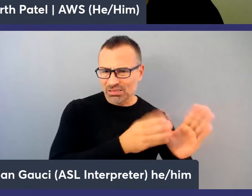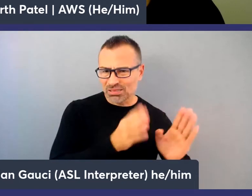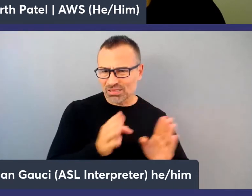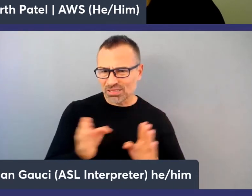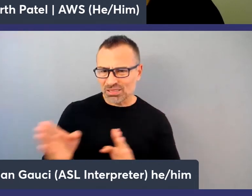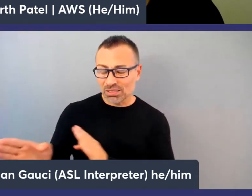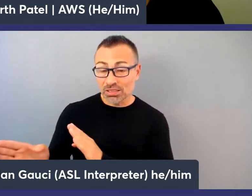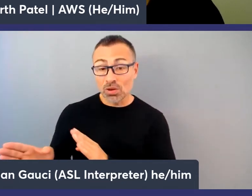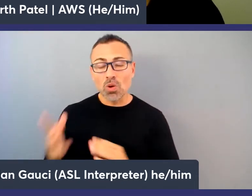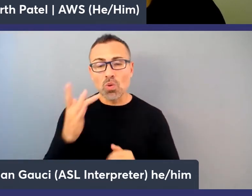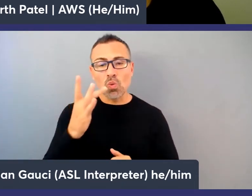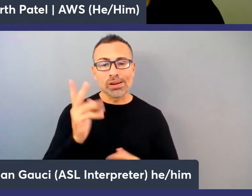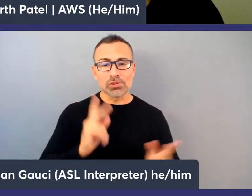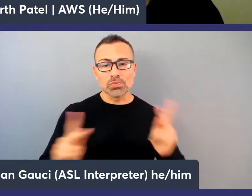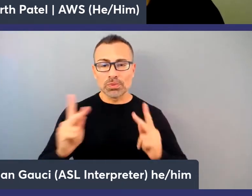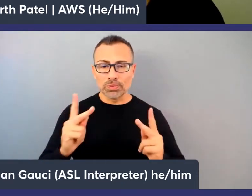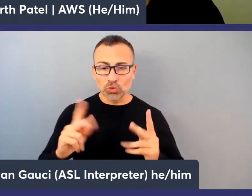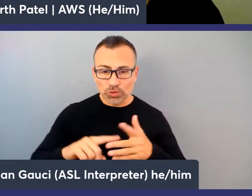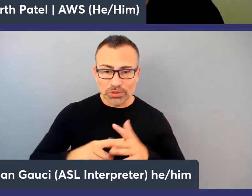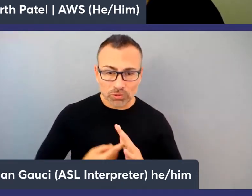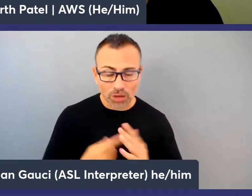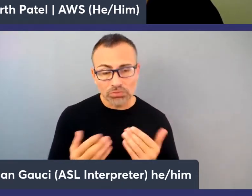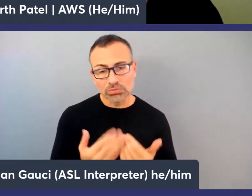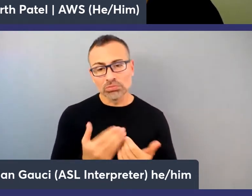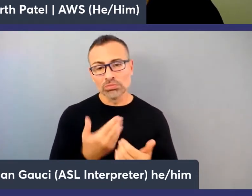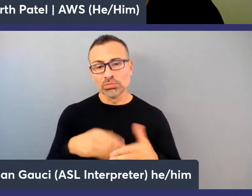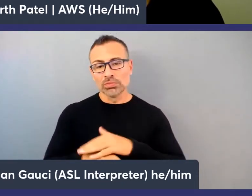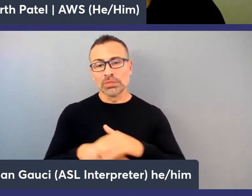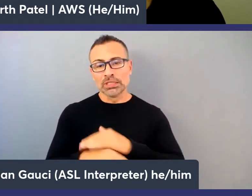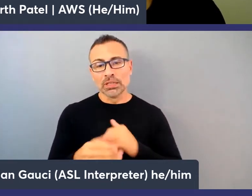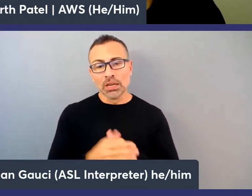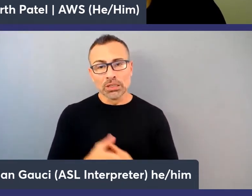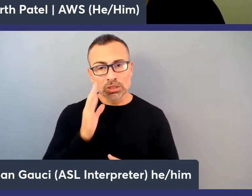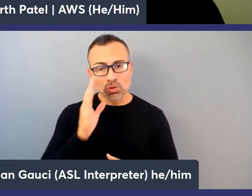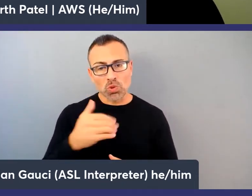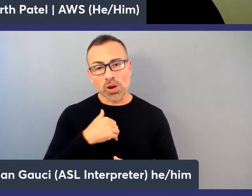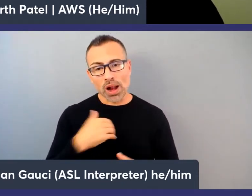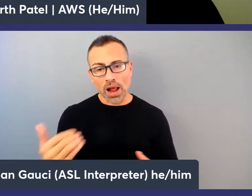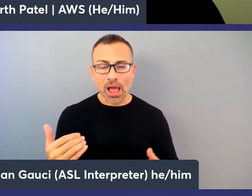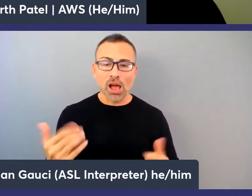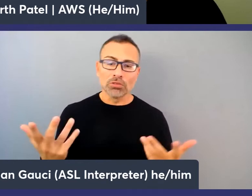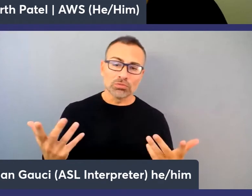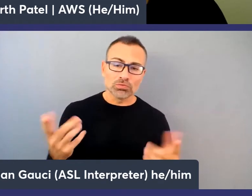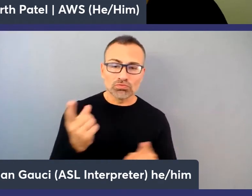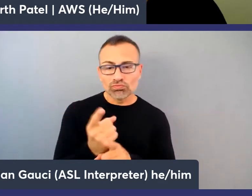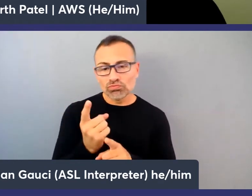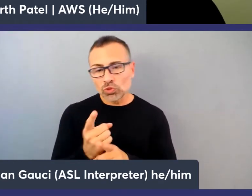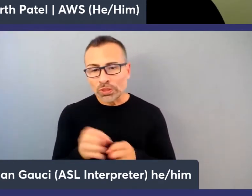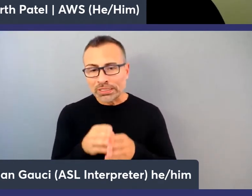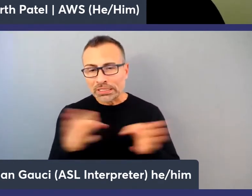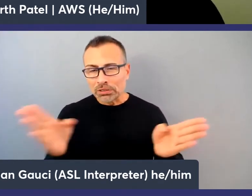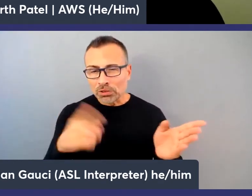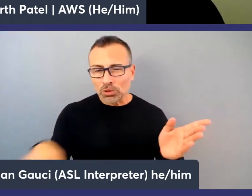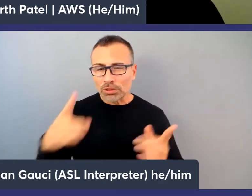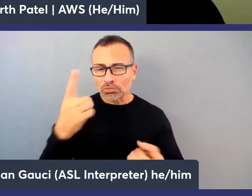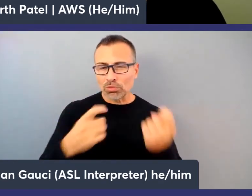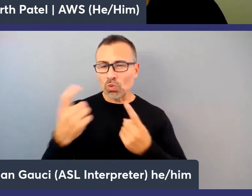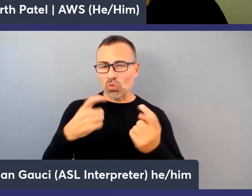we will have a separate a GitHub channel where anybody can ask question and